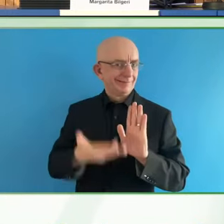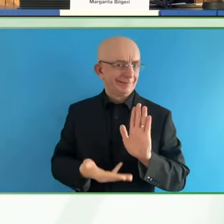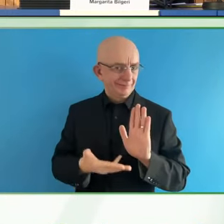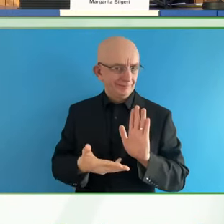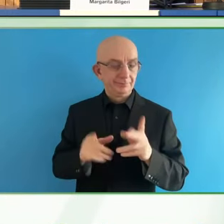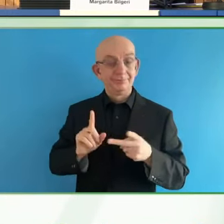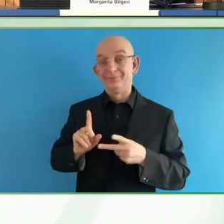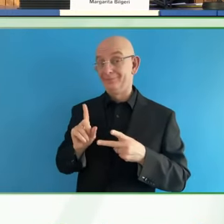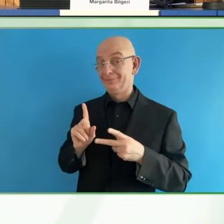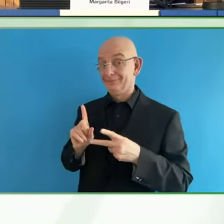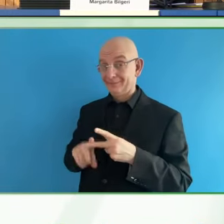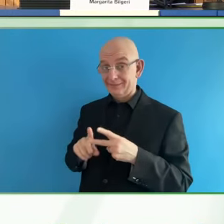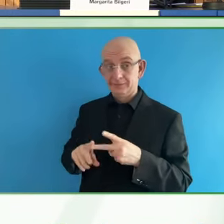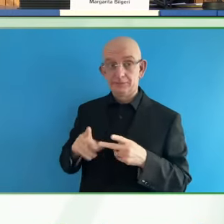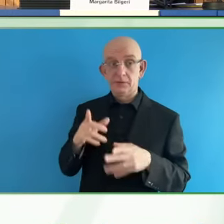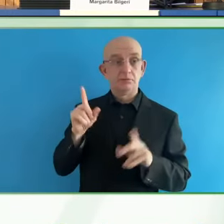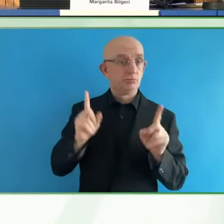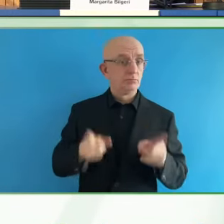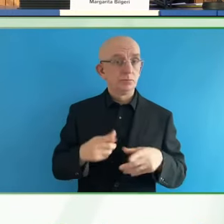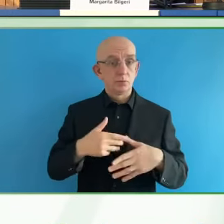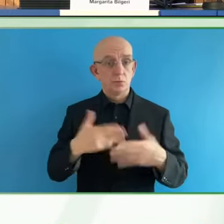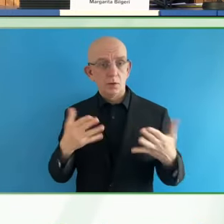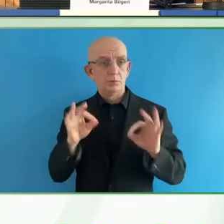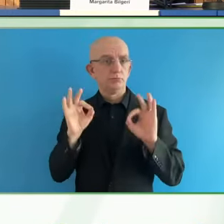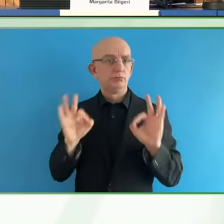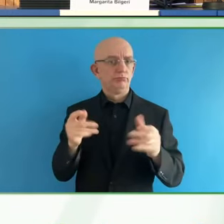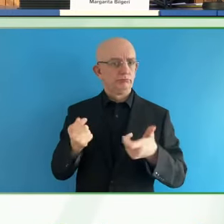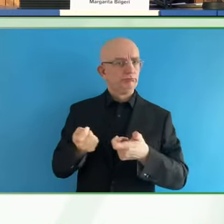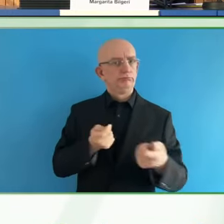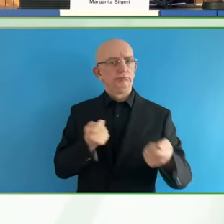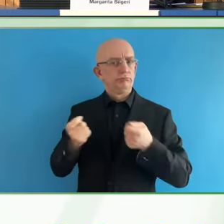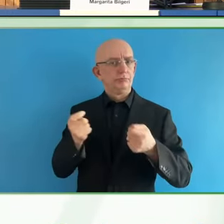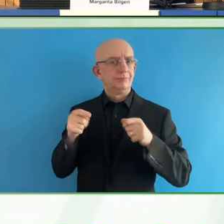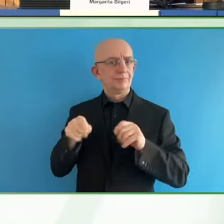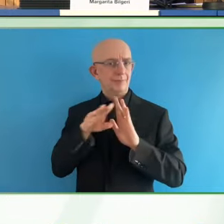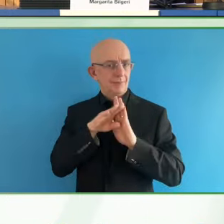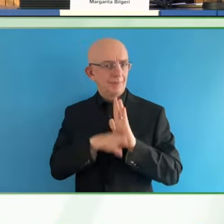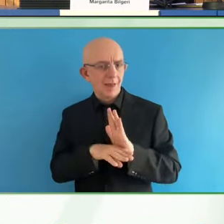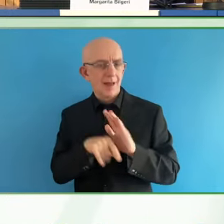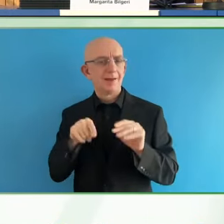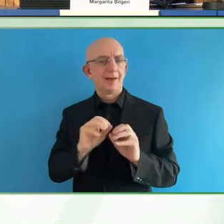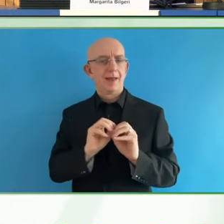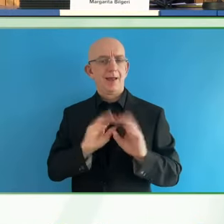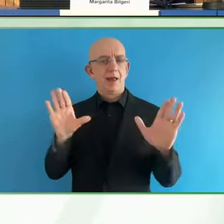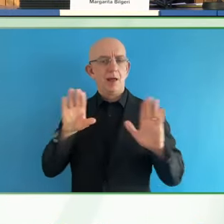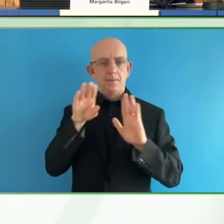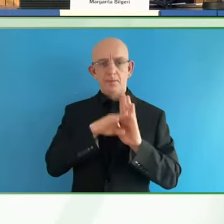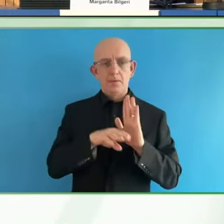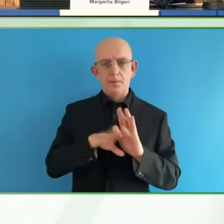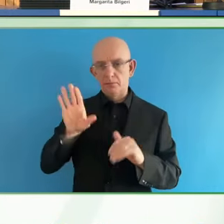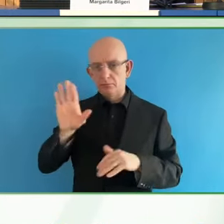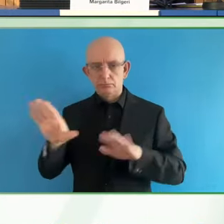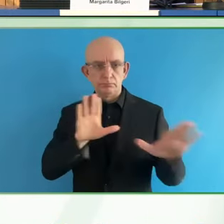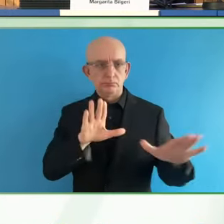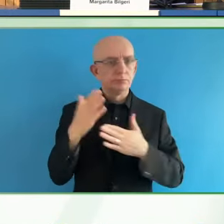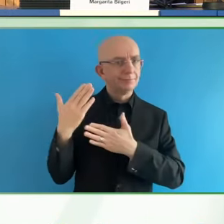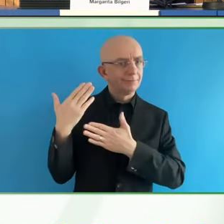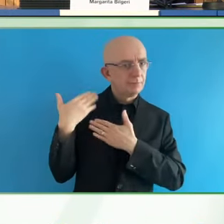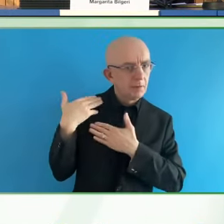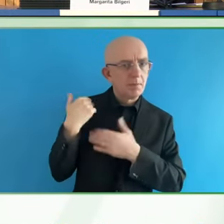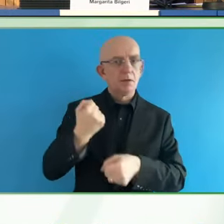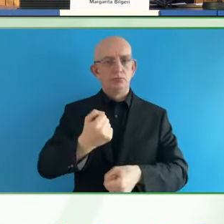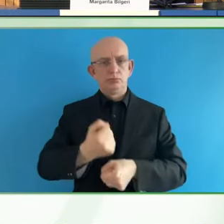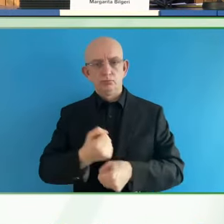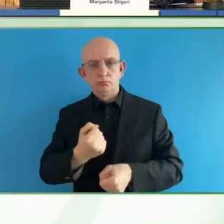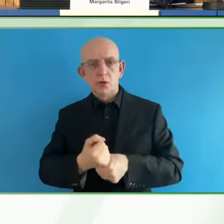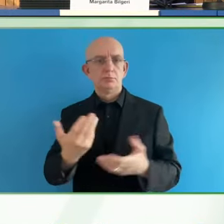framework for monitoring, review, and evaluation that supports high quality provision for all learners with a focus on equitable